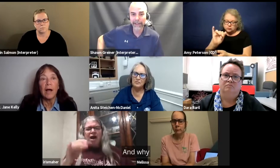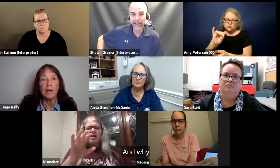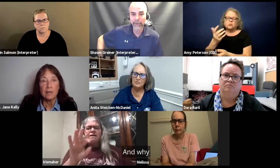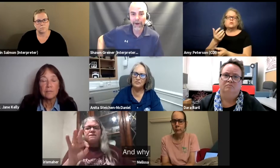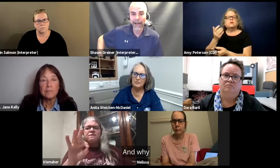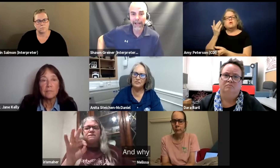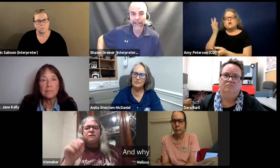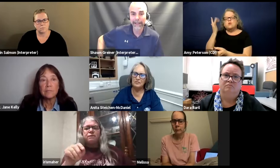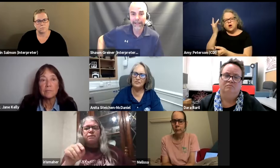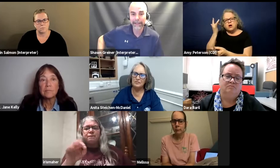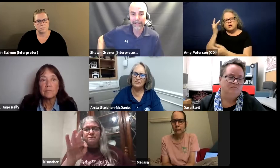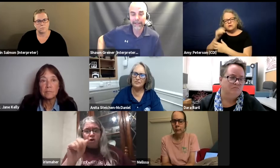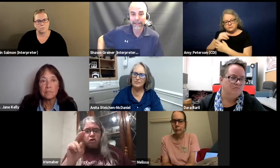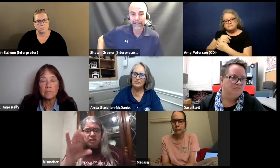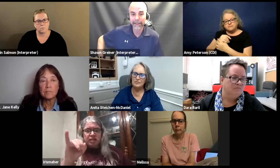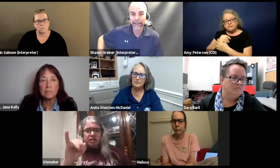And why